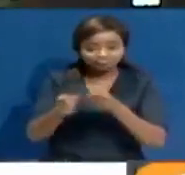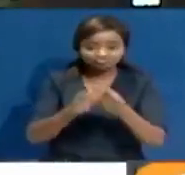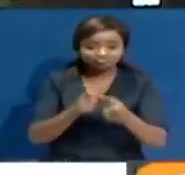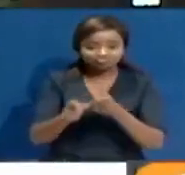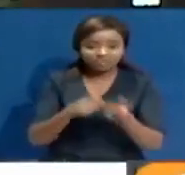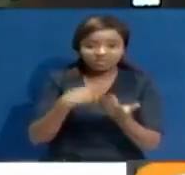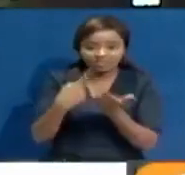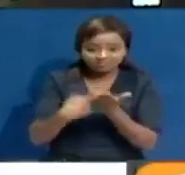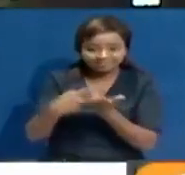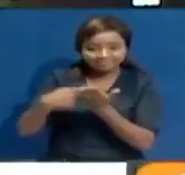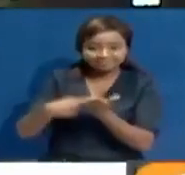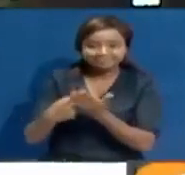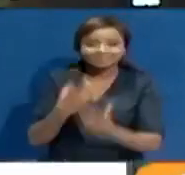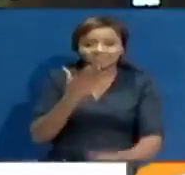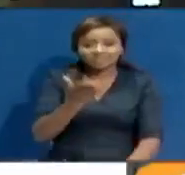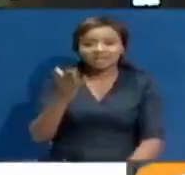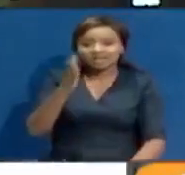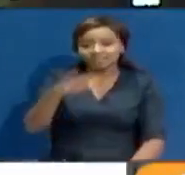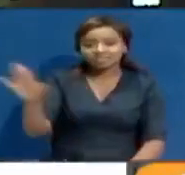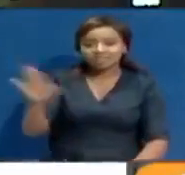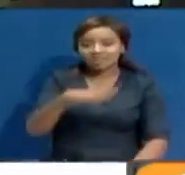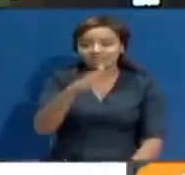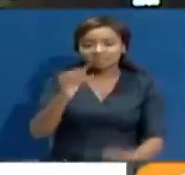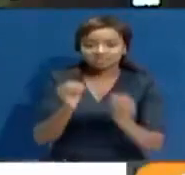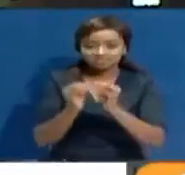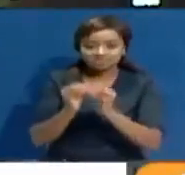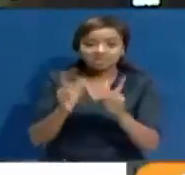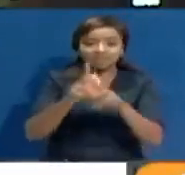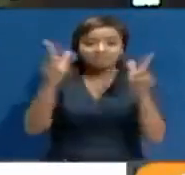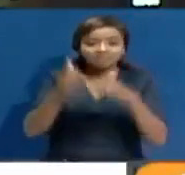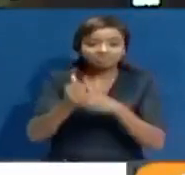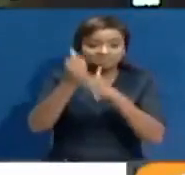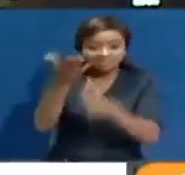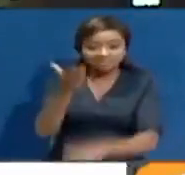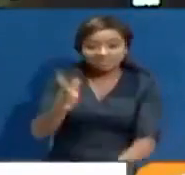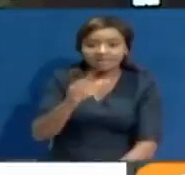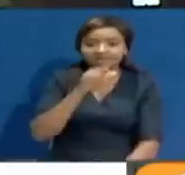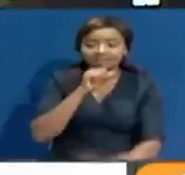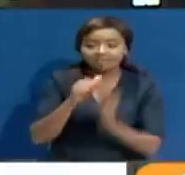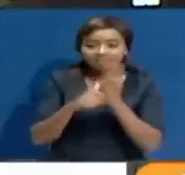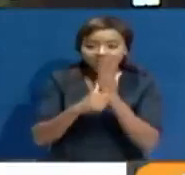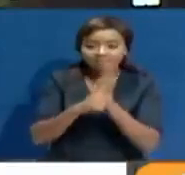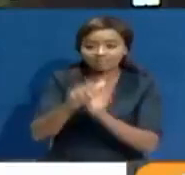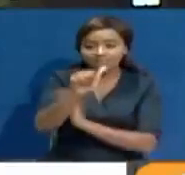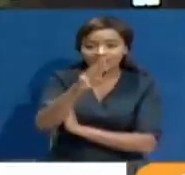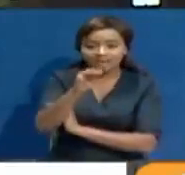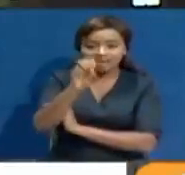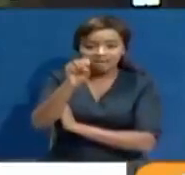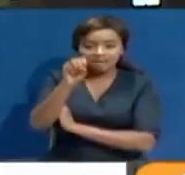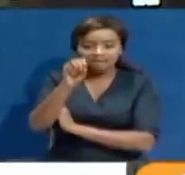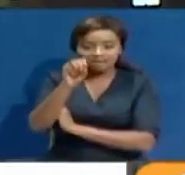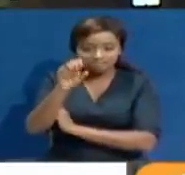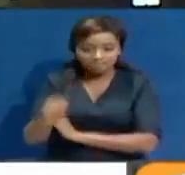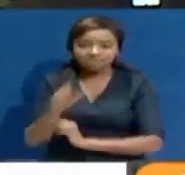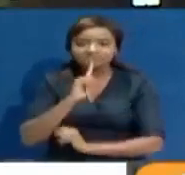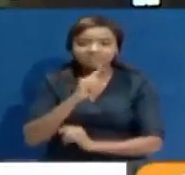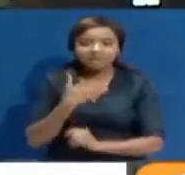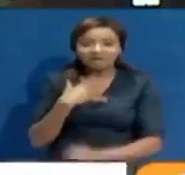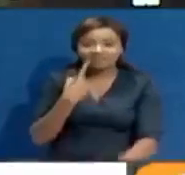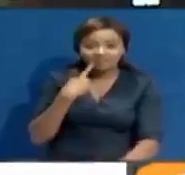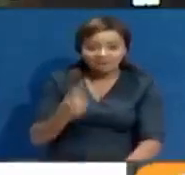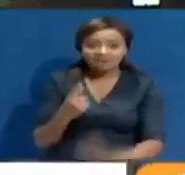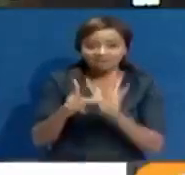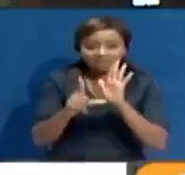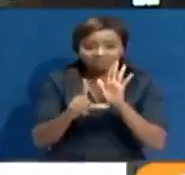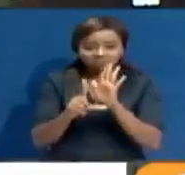leg of the fifth session of the bicameral Parliament. The Majority Leader in the National Assembly, Amos Kimunya, says he has over 100